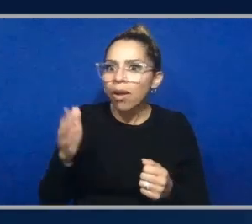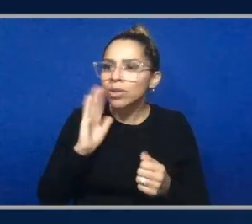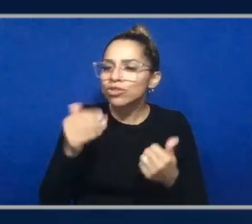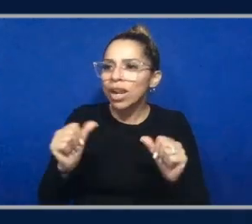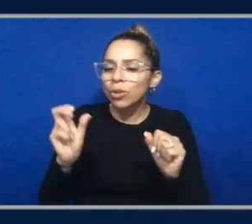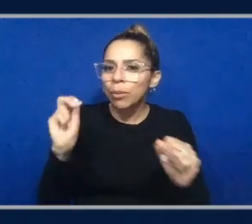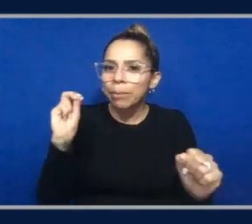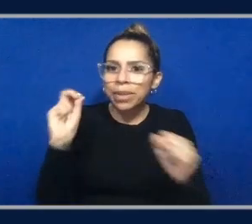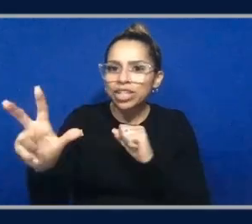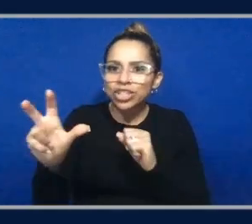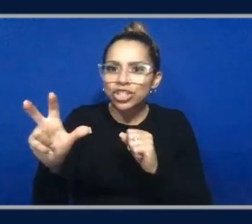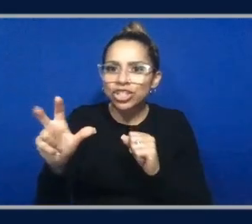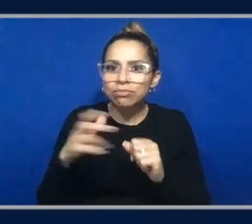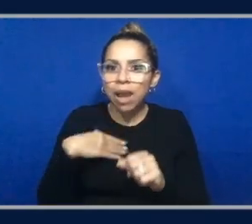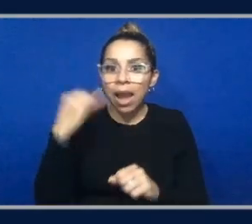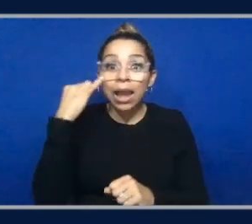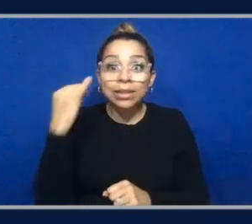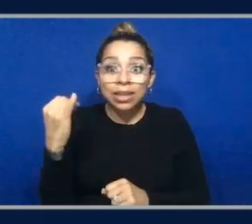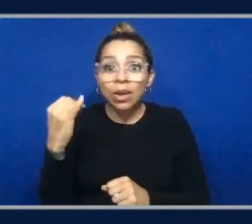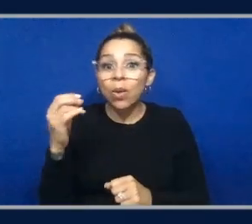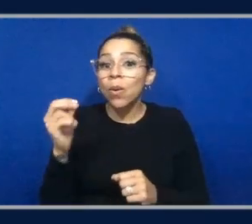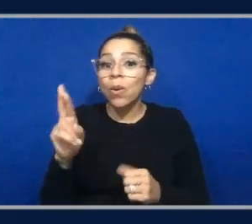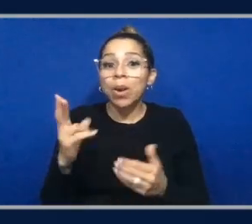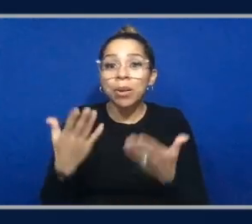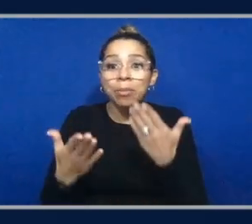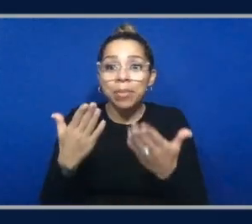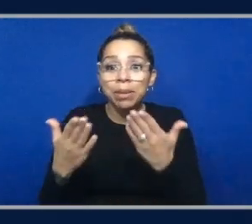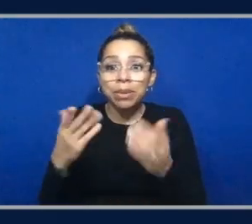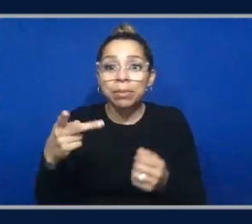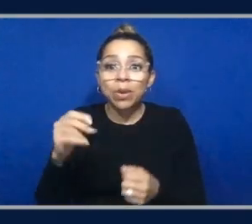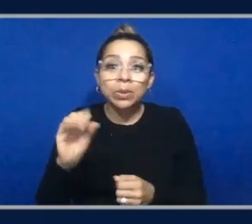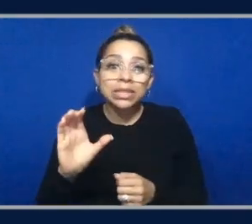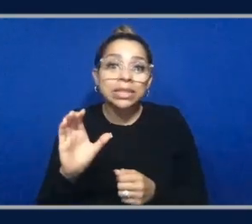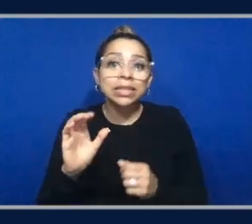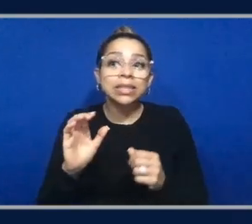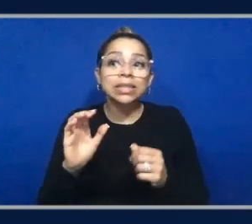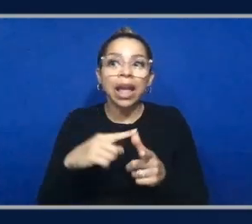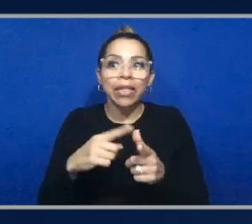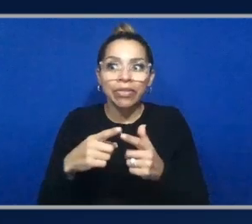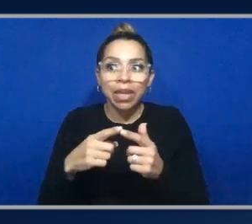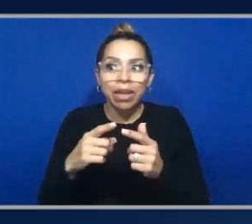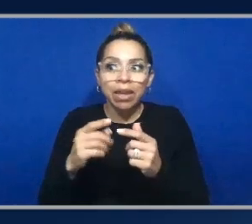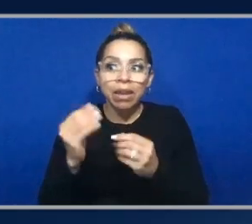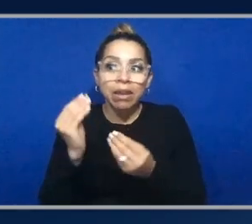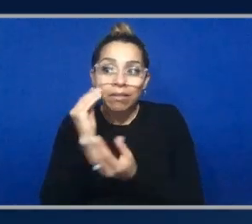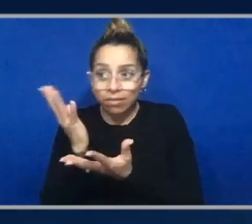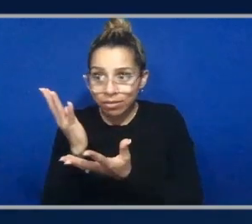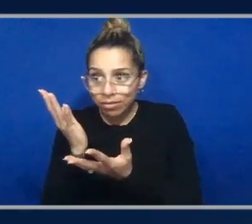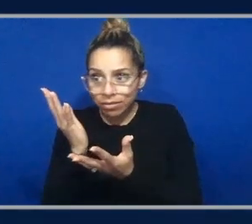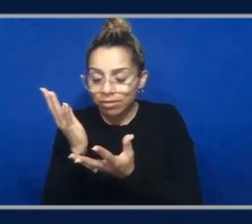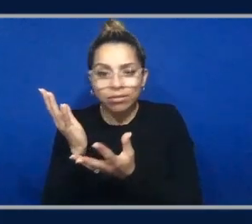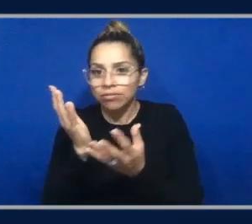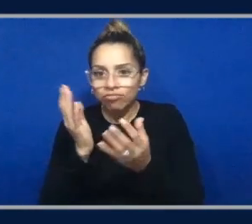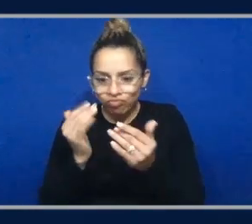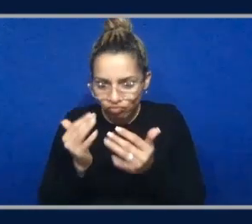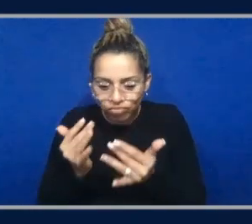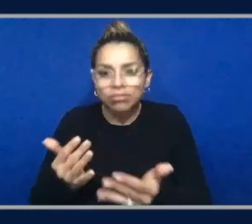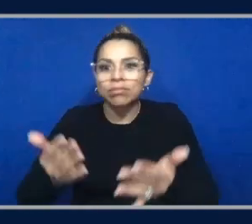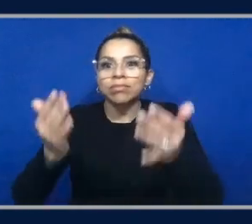POC even, and getting it out and live and actual and real and in production. Gary, you want to talk a little bit